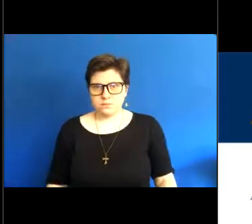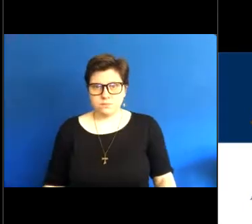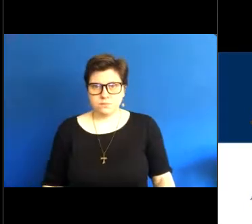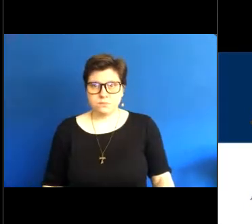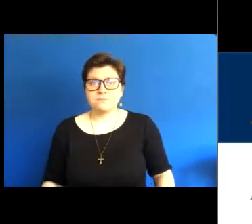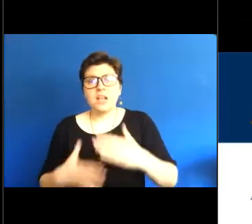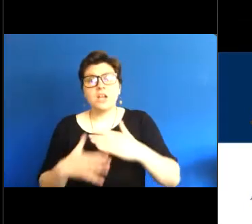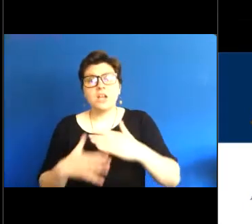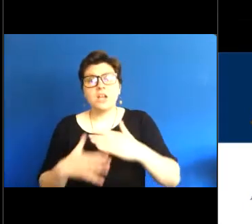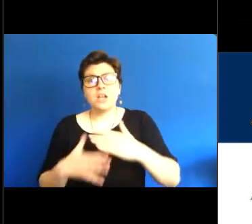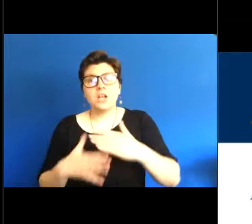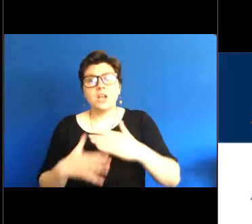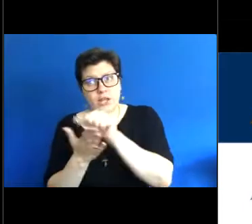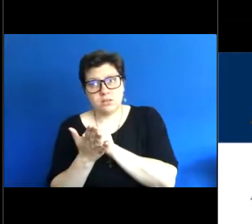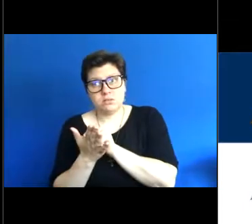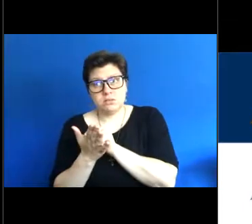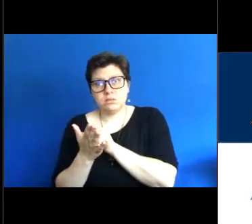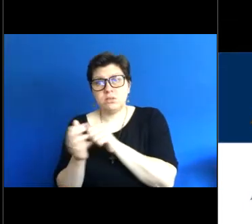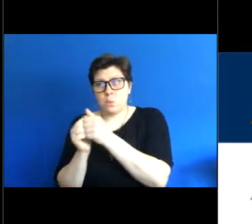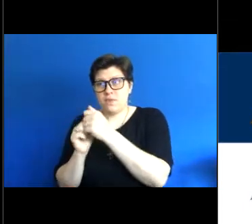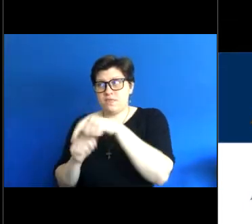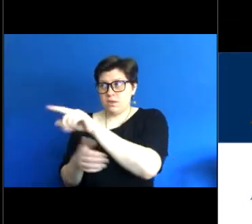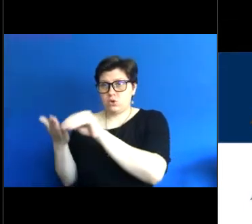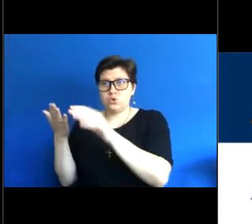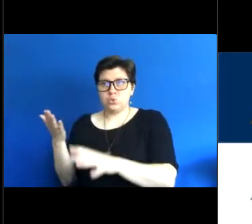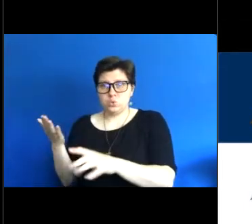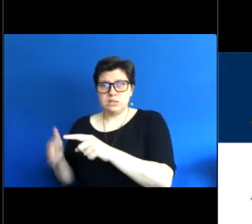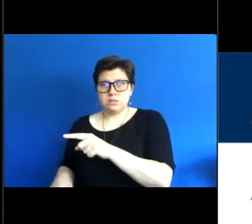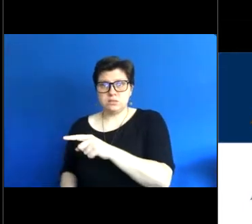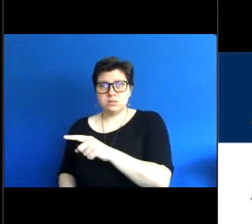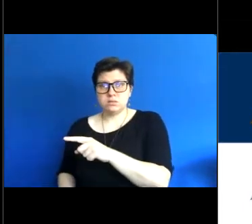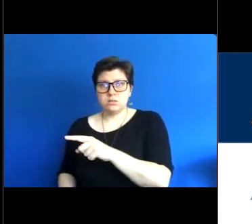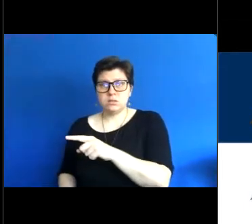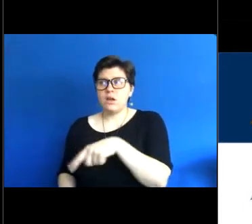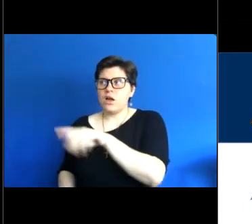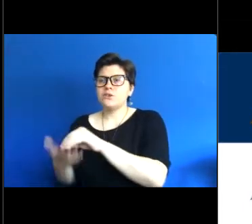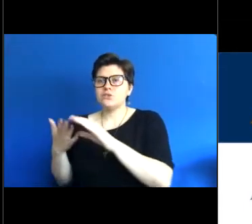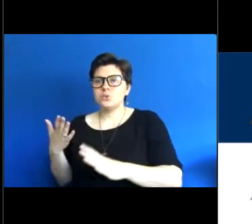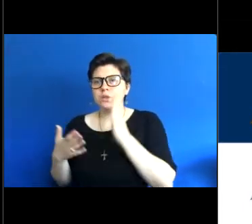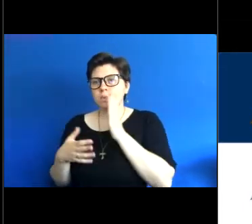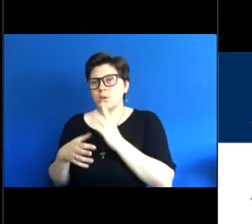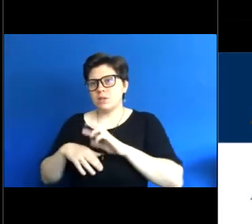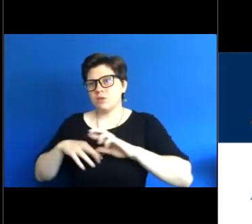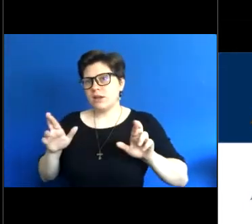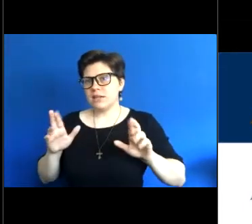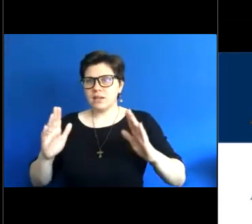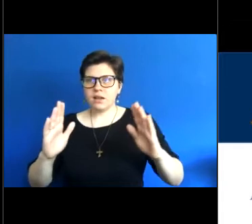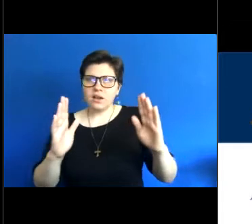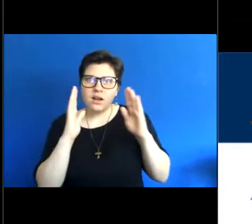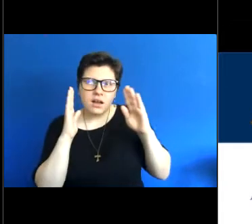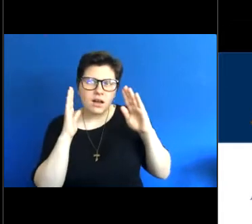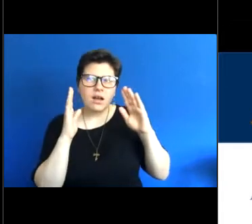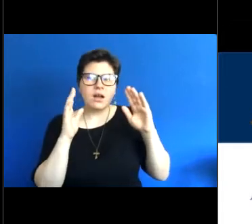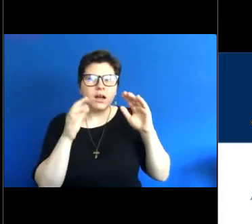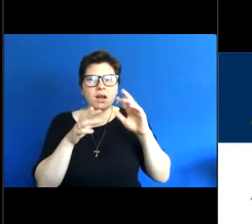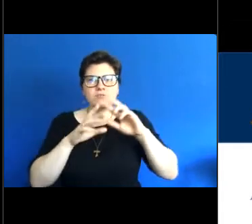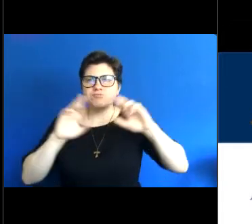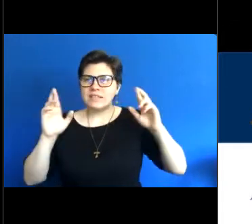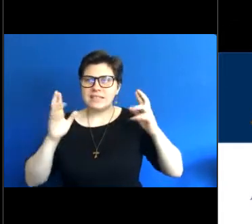our students and our young people. Our students are more likely to pay close attention to us, are more likely to